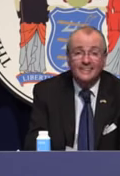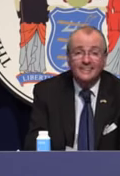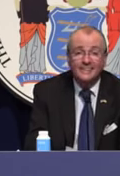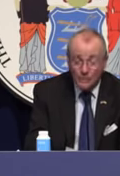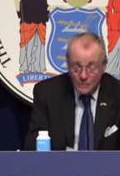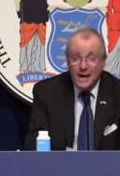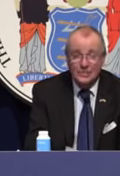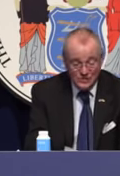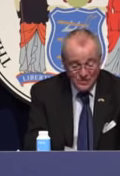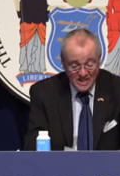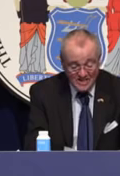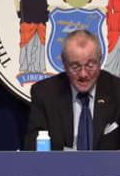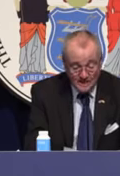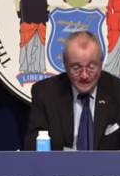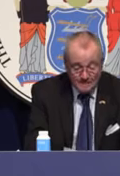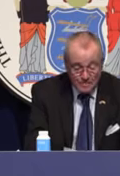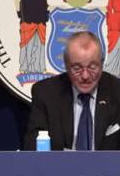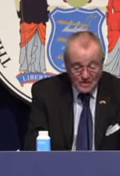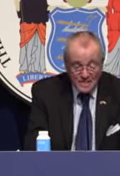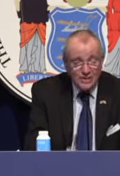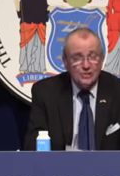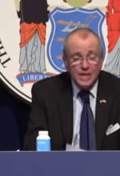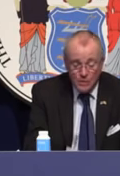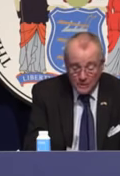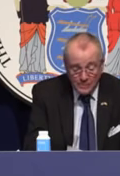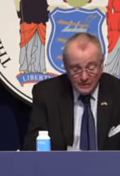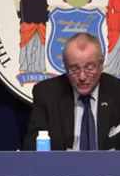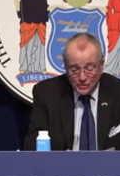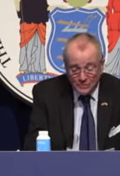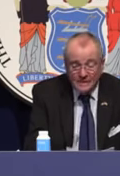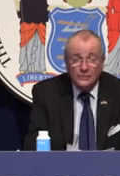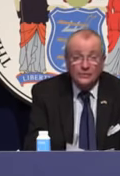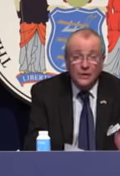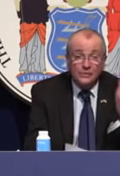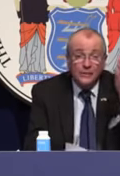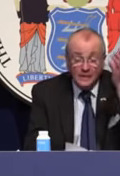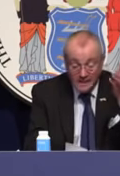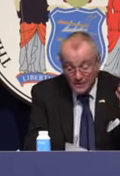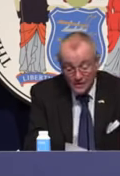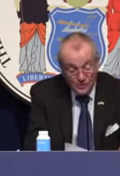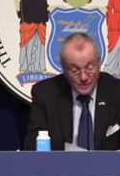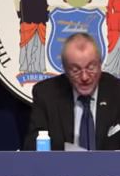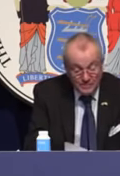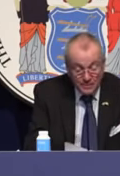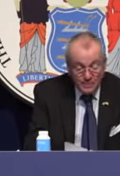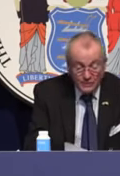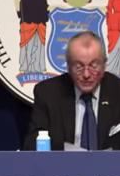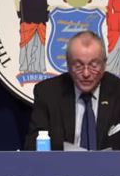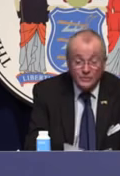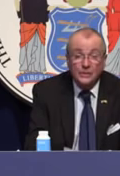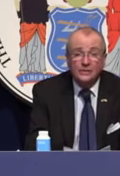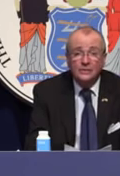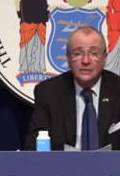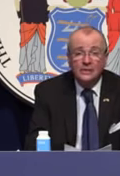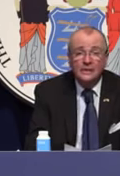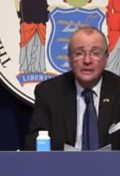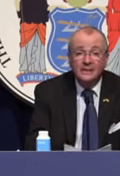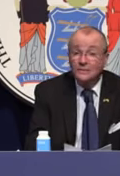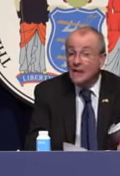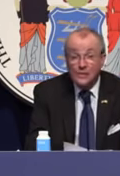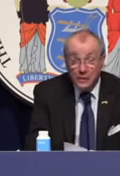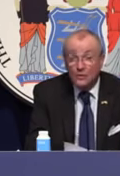ensure that we pass this test. As I said yesterday, we are placing tremendous trust in you to keep up with your social